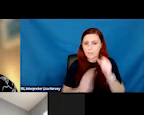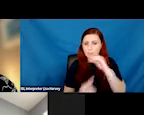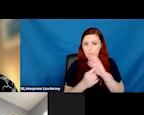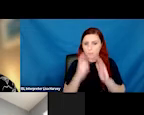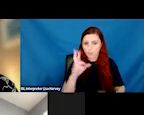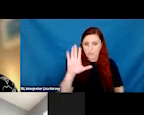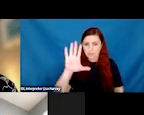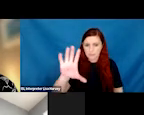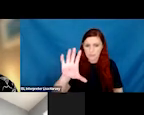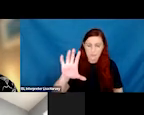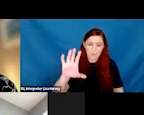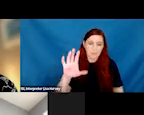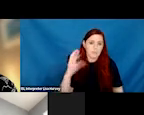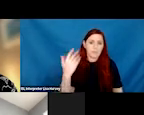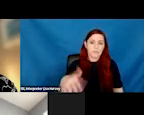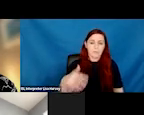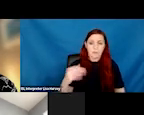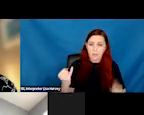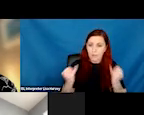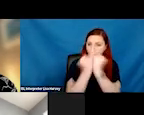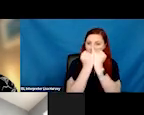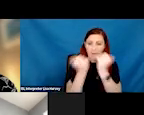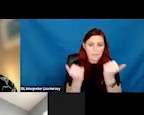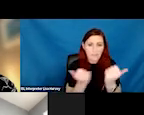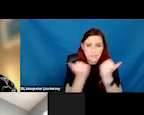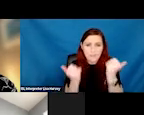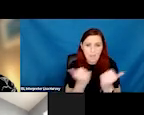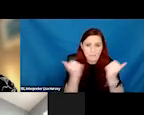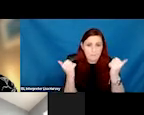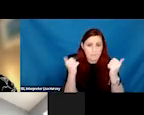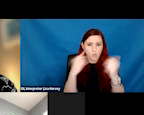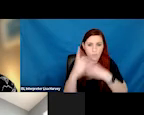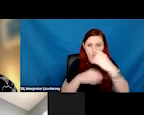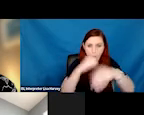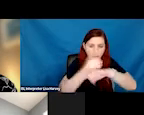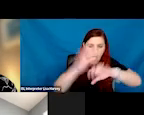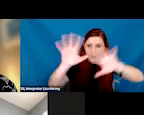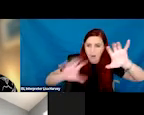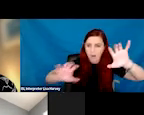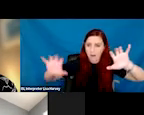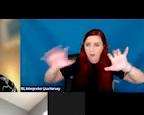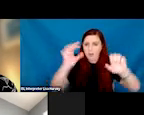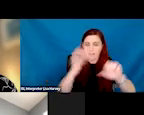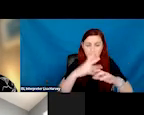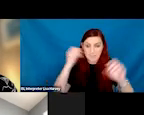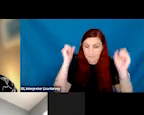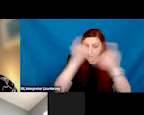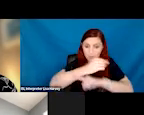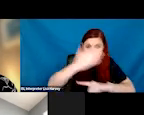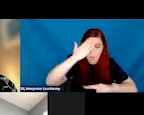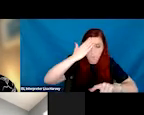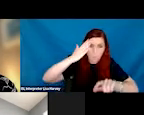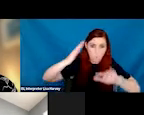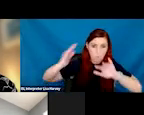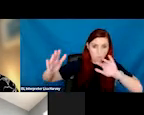there's a serious conflict of signage. It's just so much going on. It's really quite difficult to know exactly